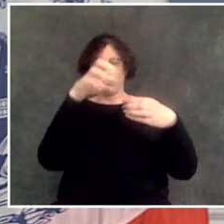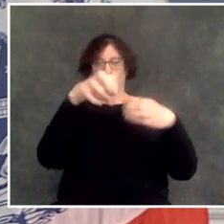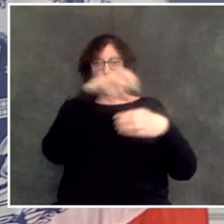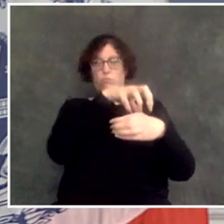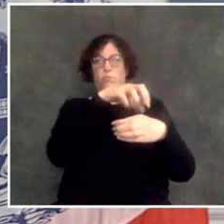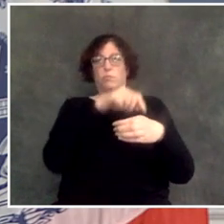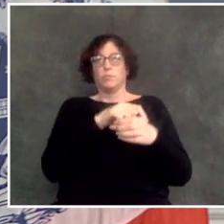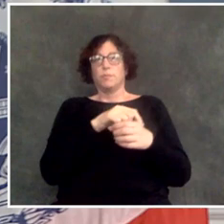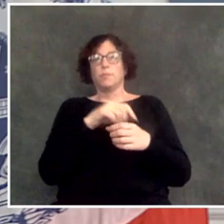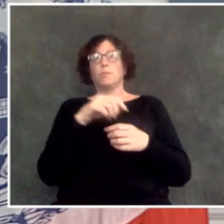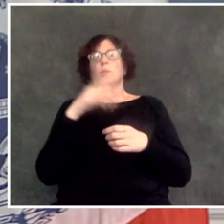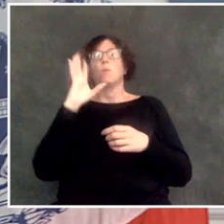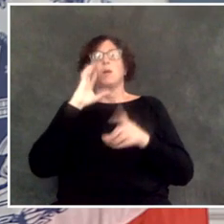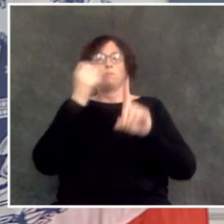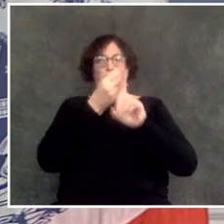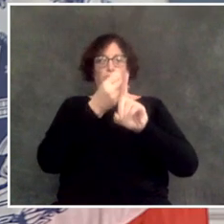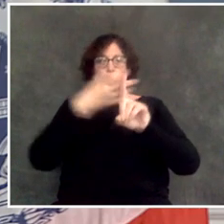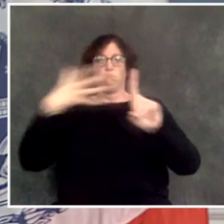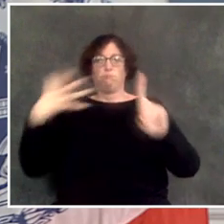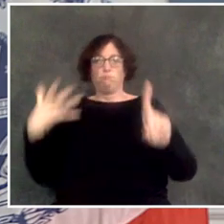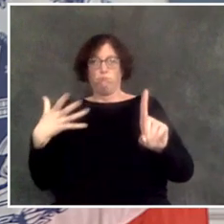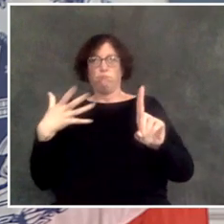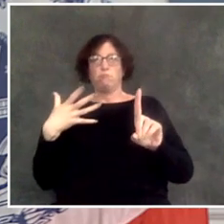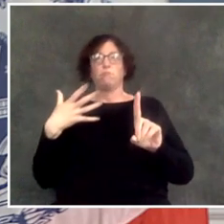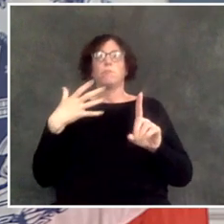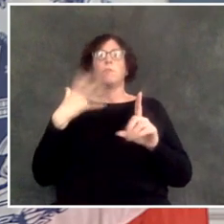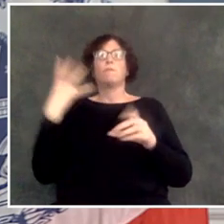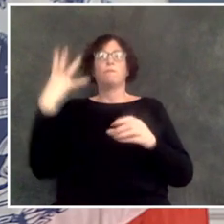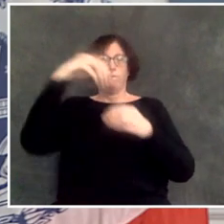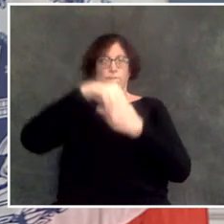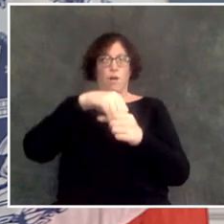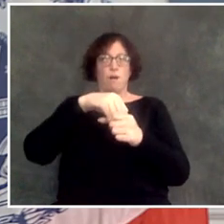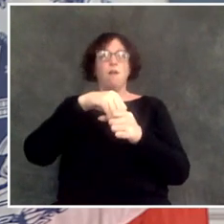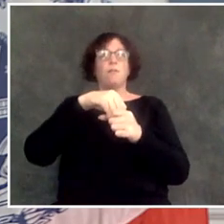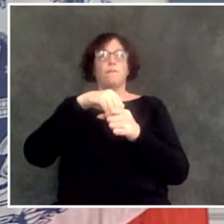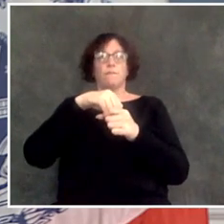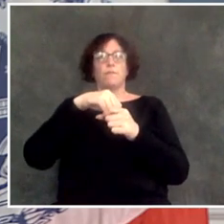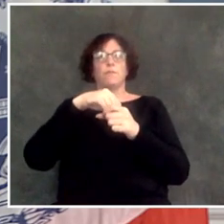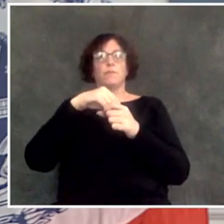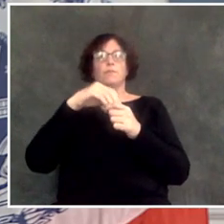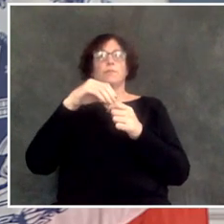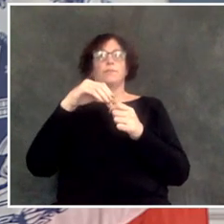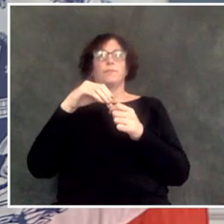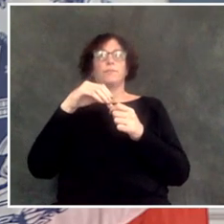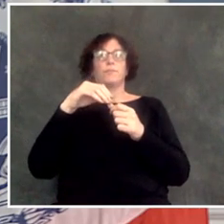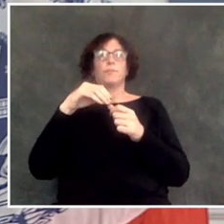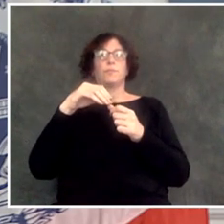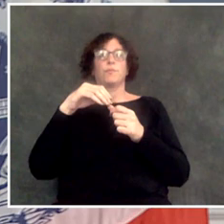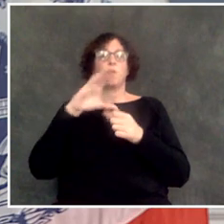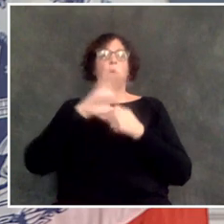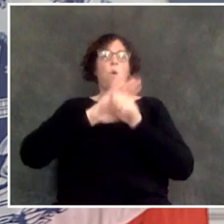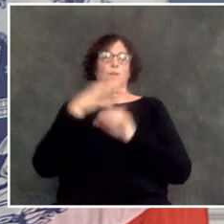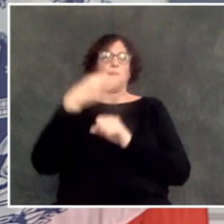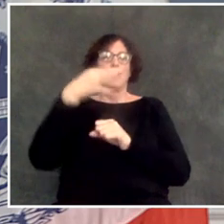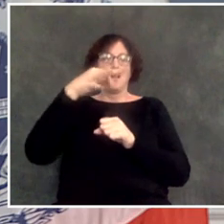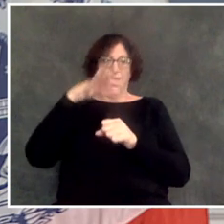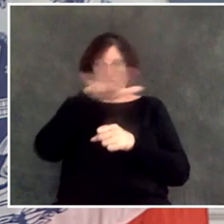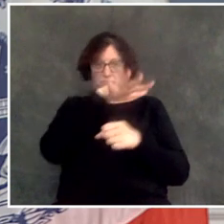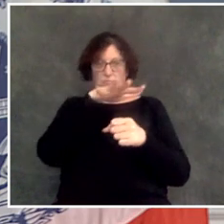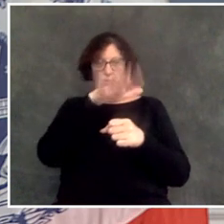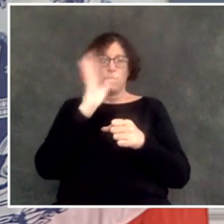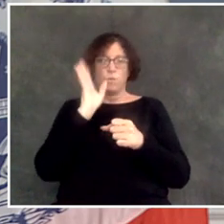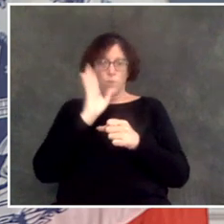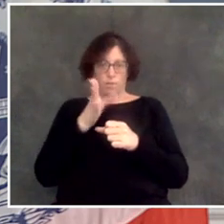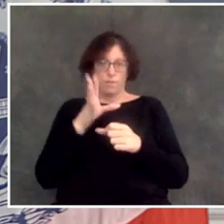the COVID-19 response, every single one of them is required by the state, and we agree with this 100%,